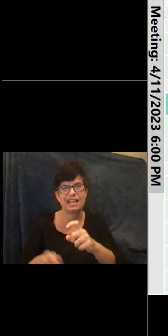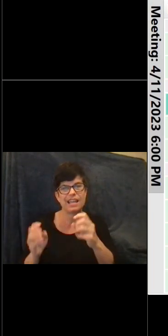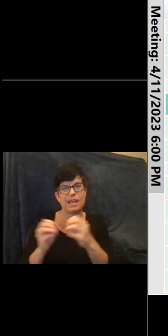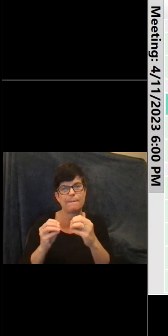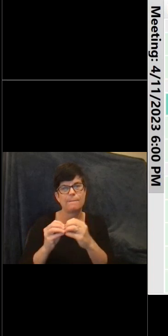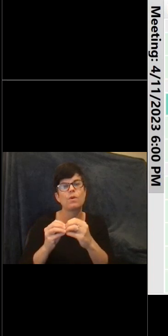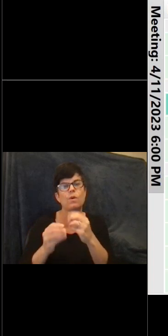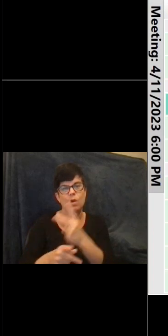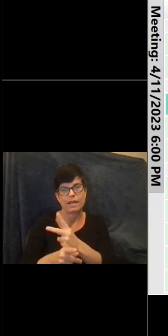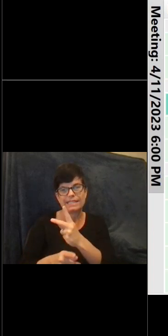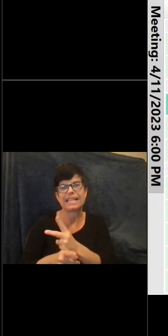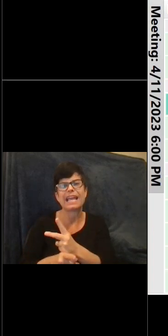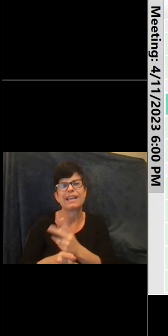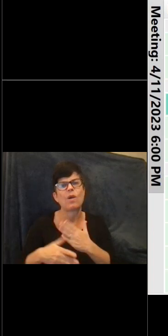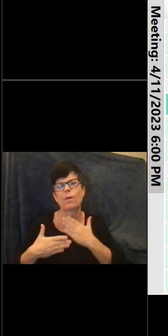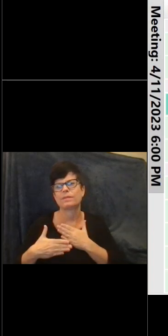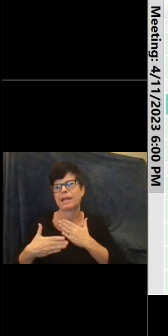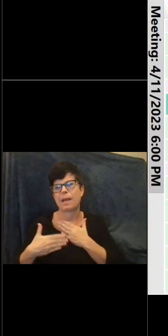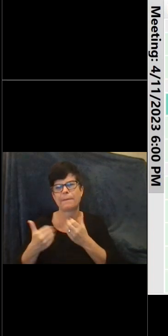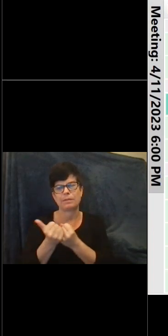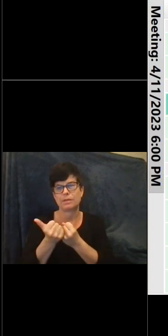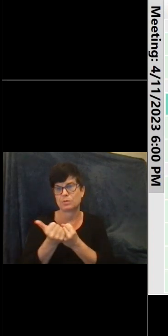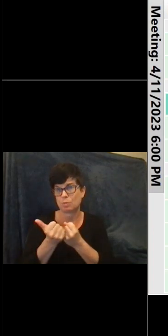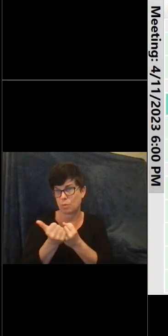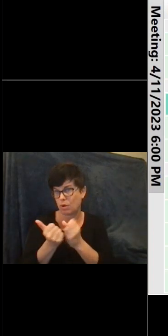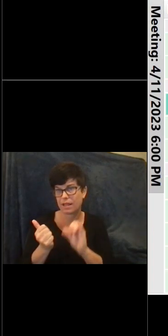area, so happy to be supporting that.